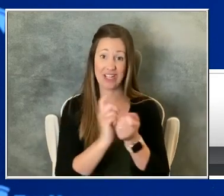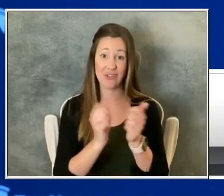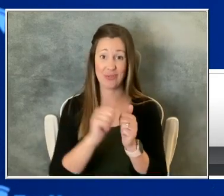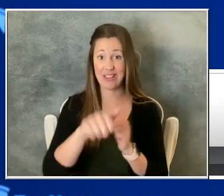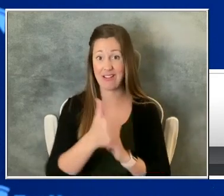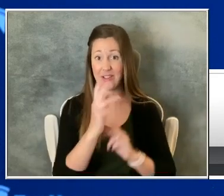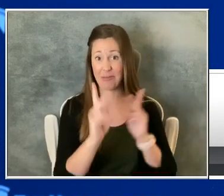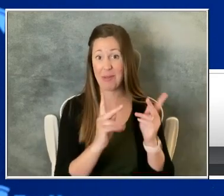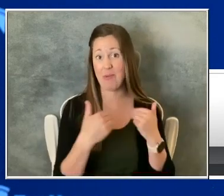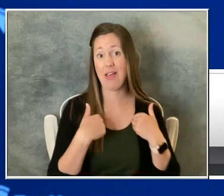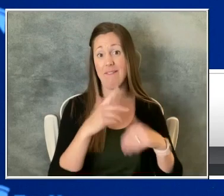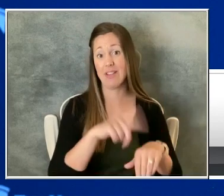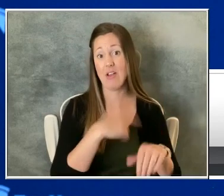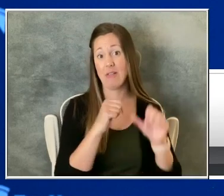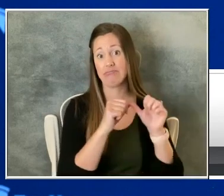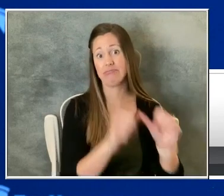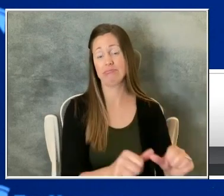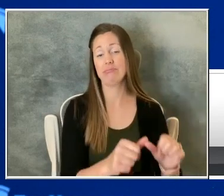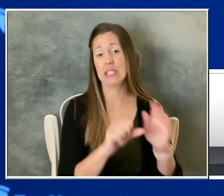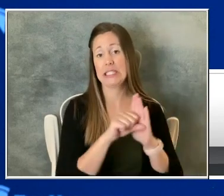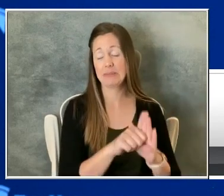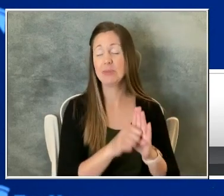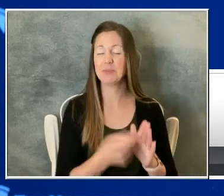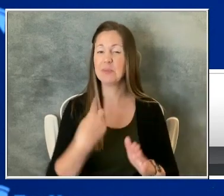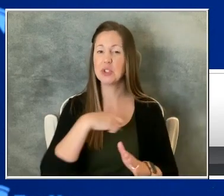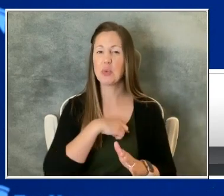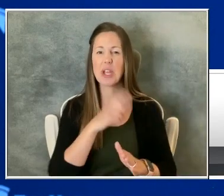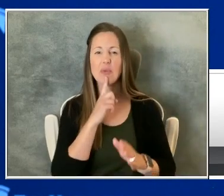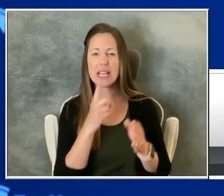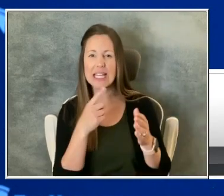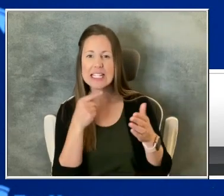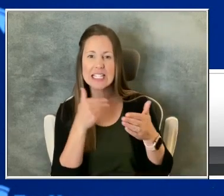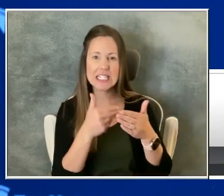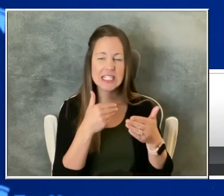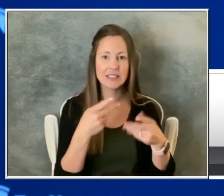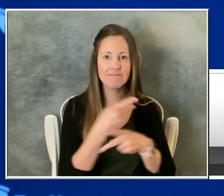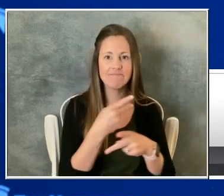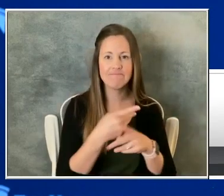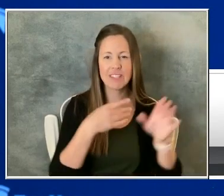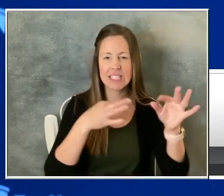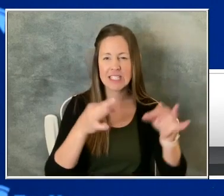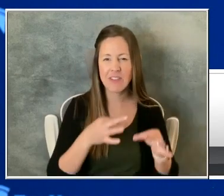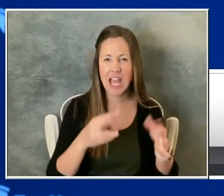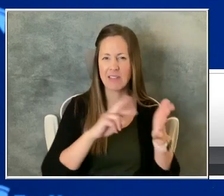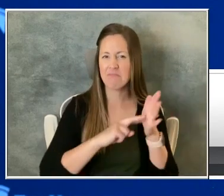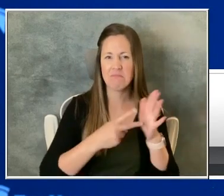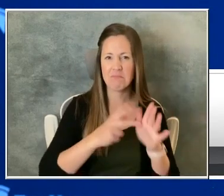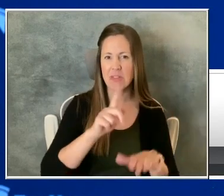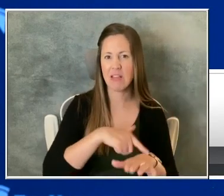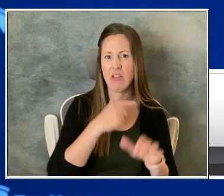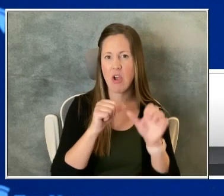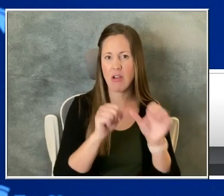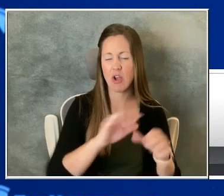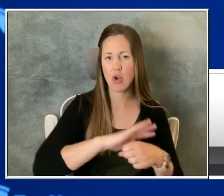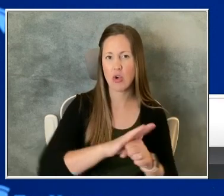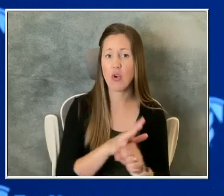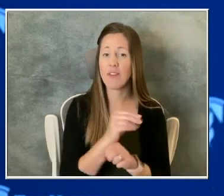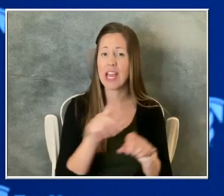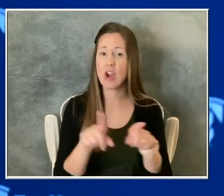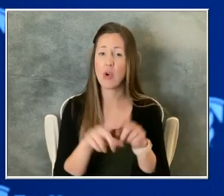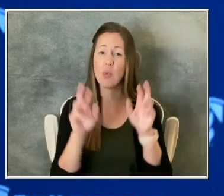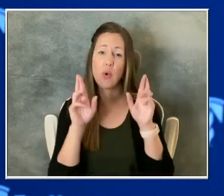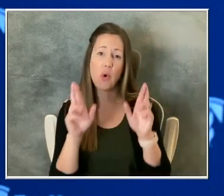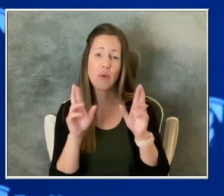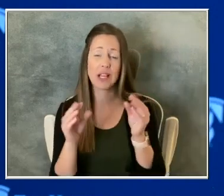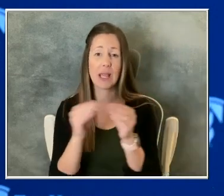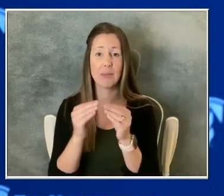So we are getting closer, number one, to defining it, exactly what is long COVID, and then hopefully moving closer to